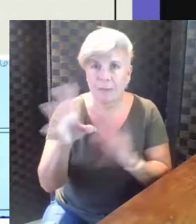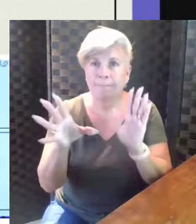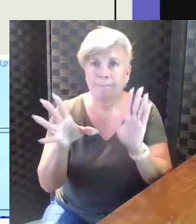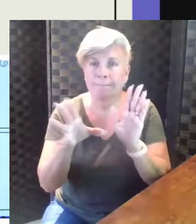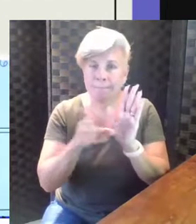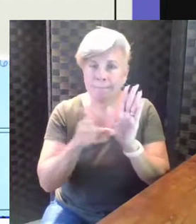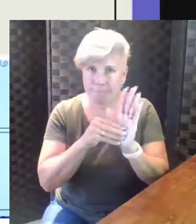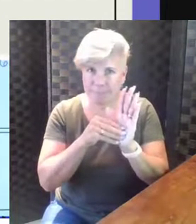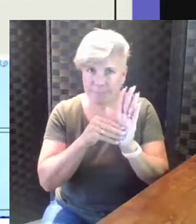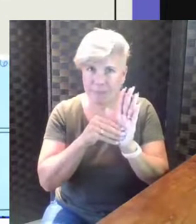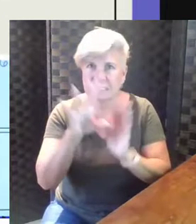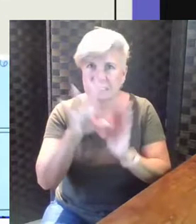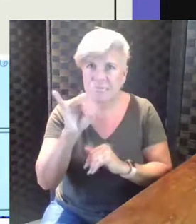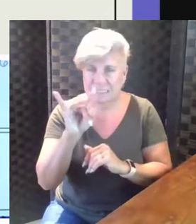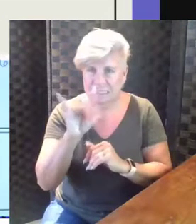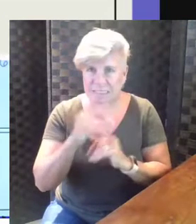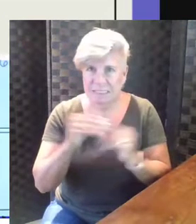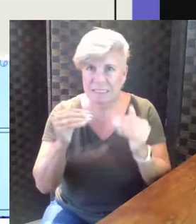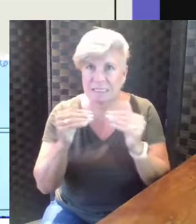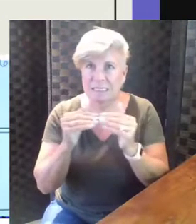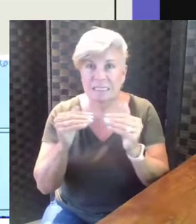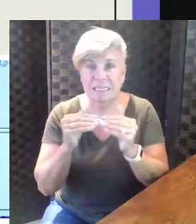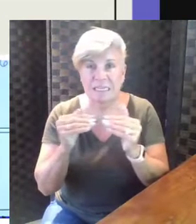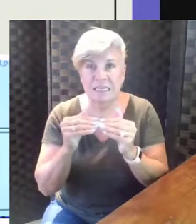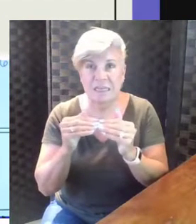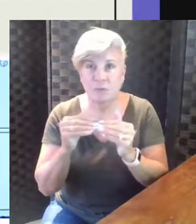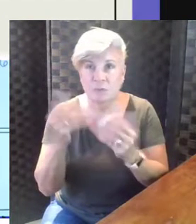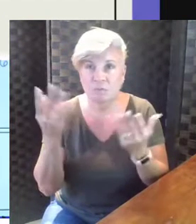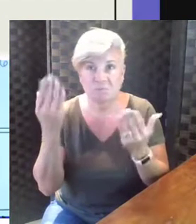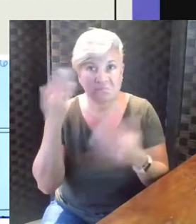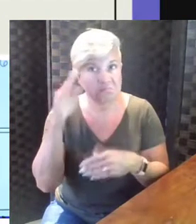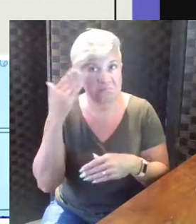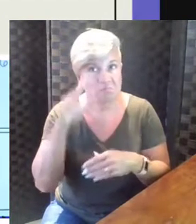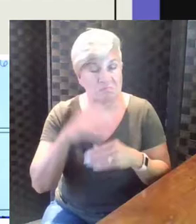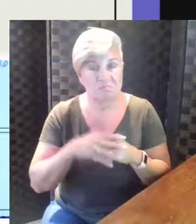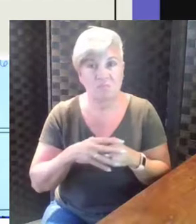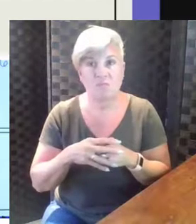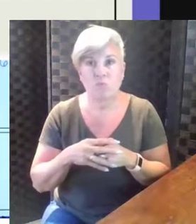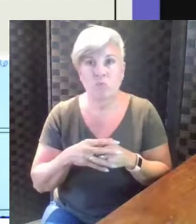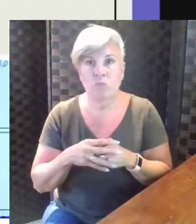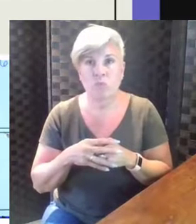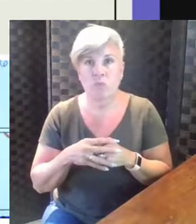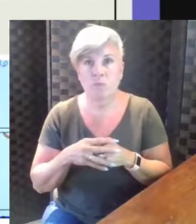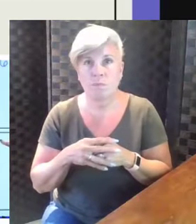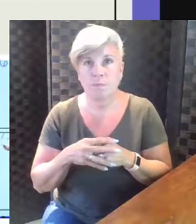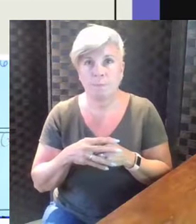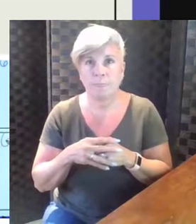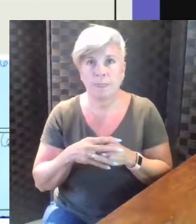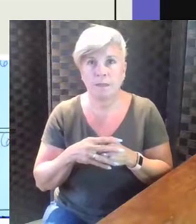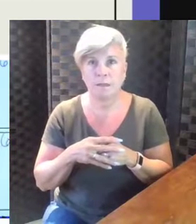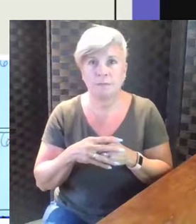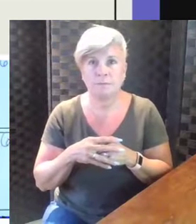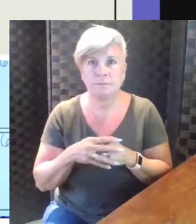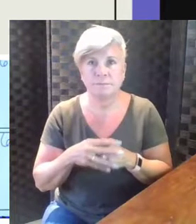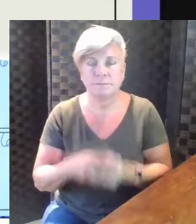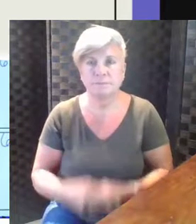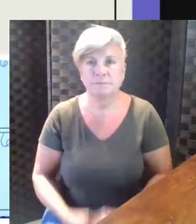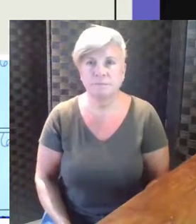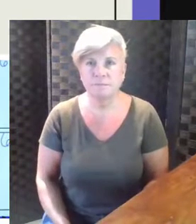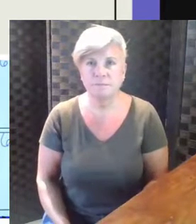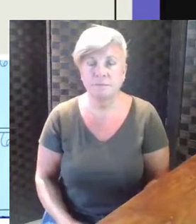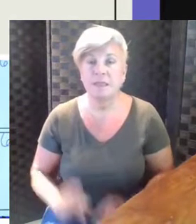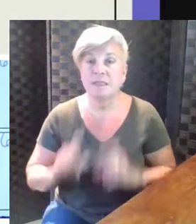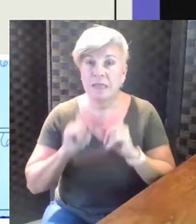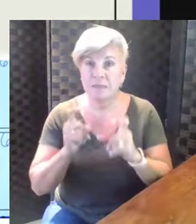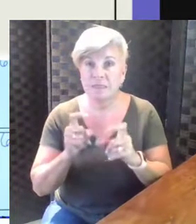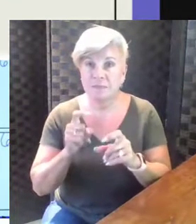67 plus 18 equals question mark. That's going to give